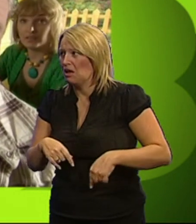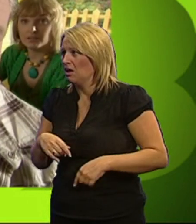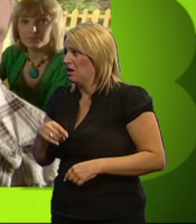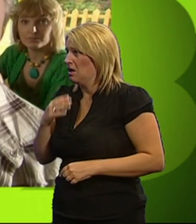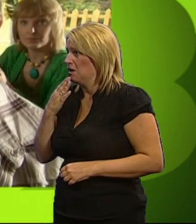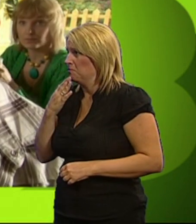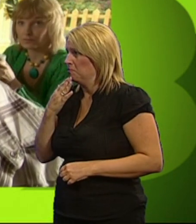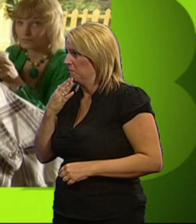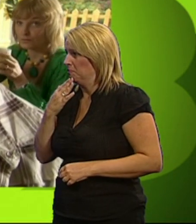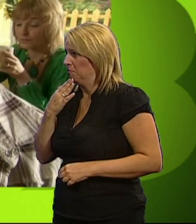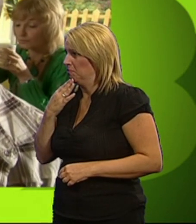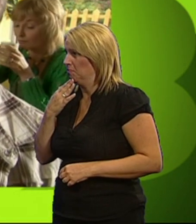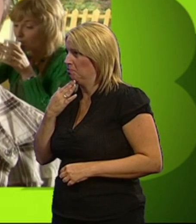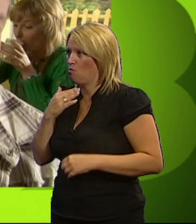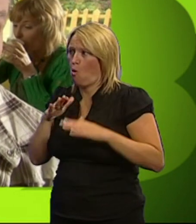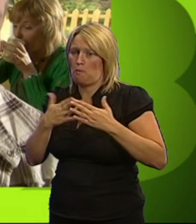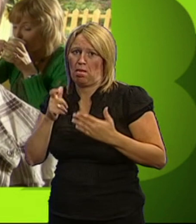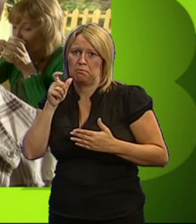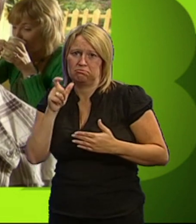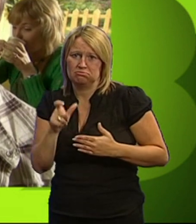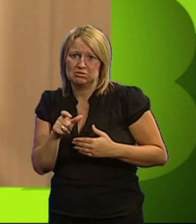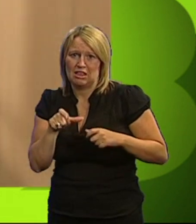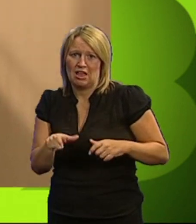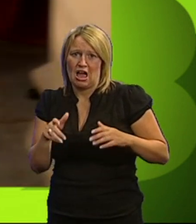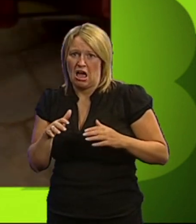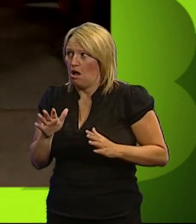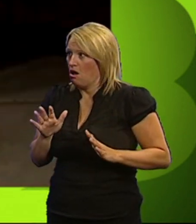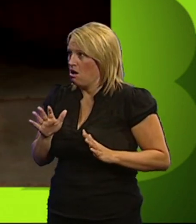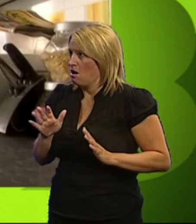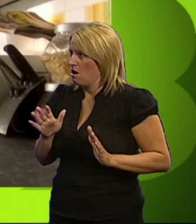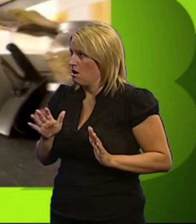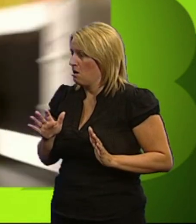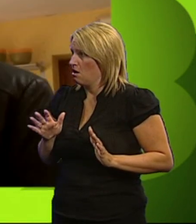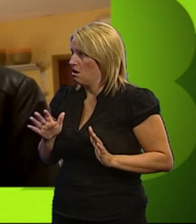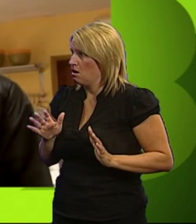tramp. Homeless person staying in that...